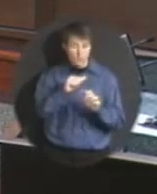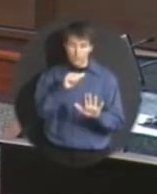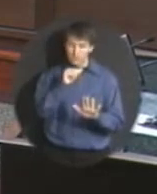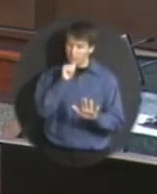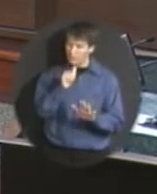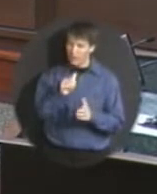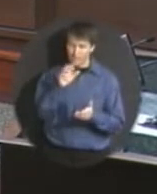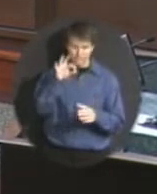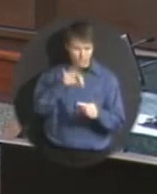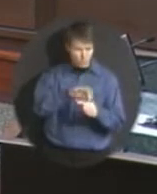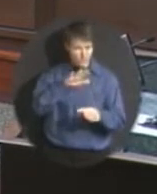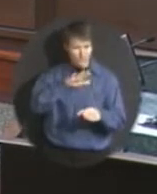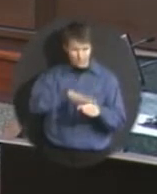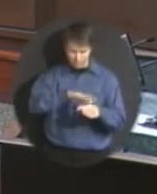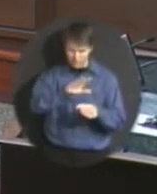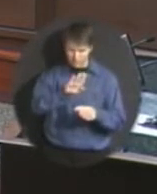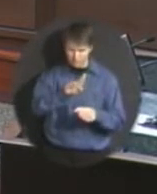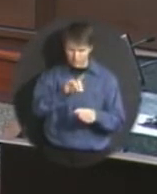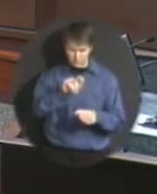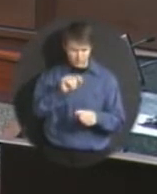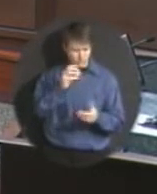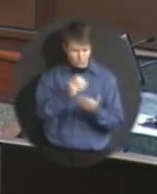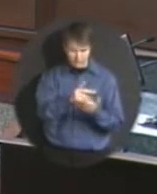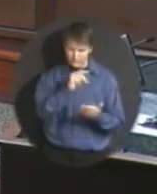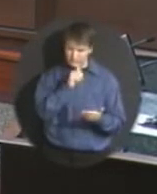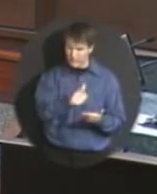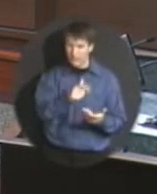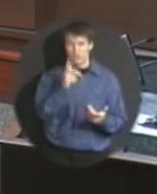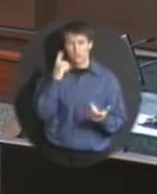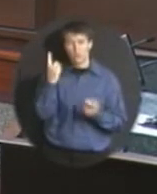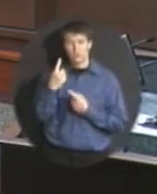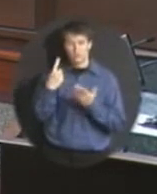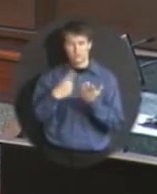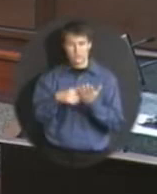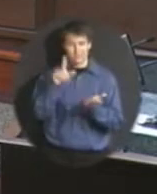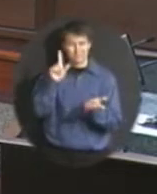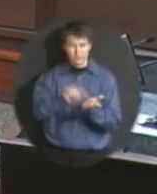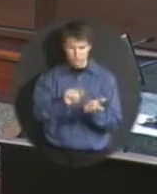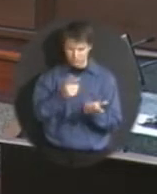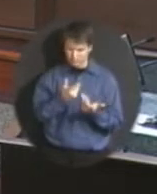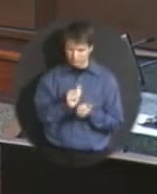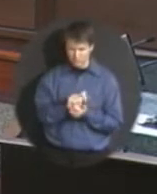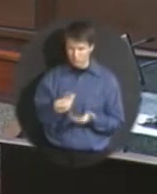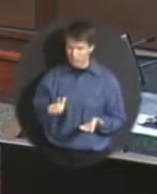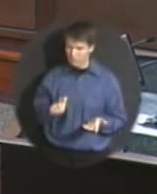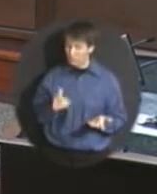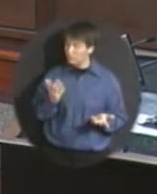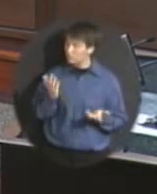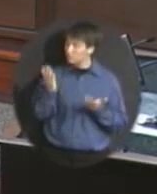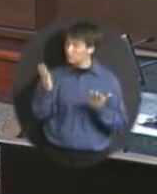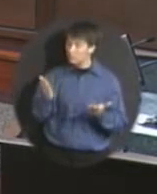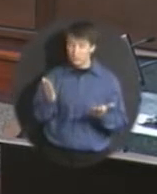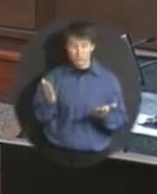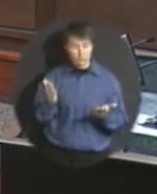voting on the budget, simply the publication of it. Is there any discussion or comments? Then I would entertain a